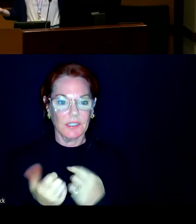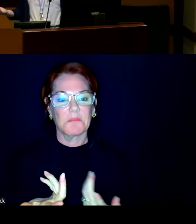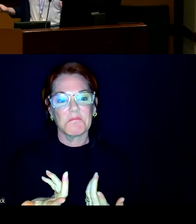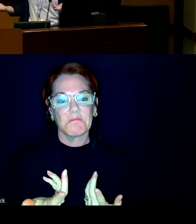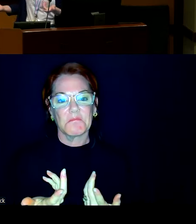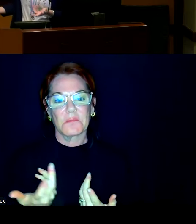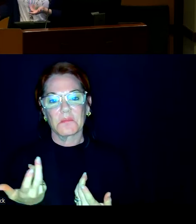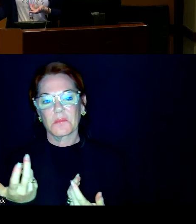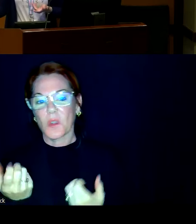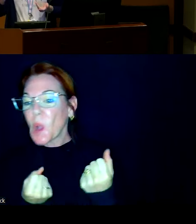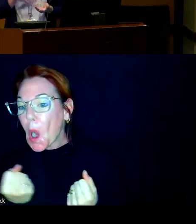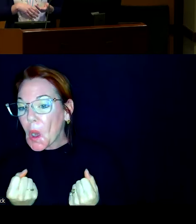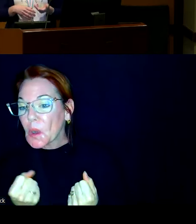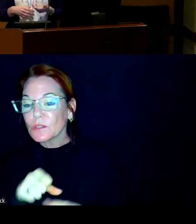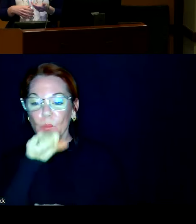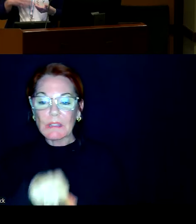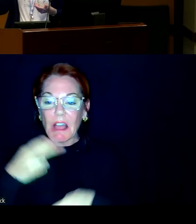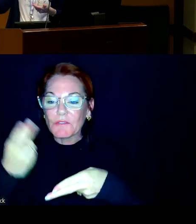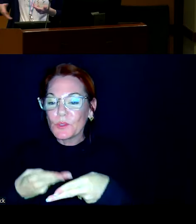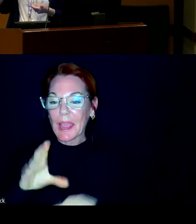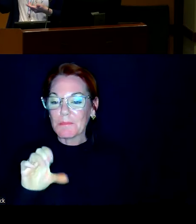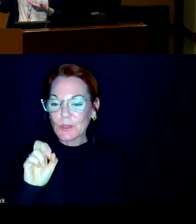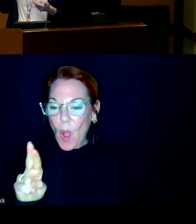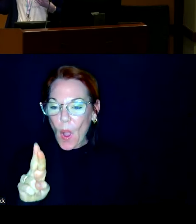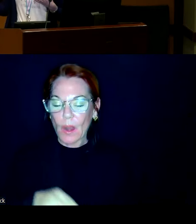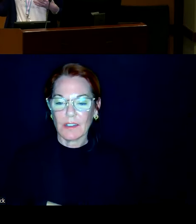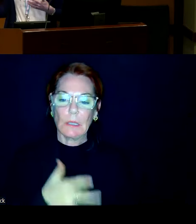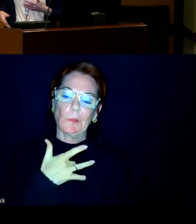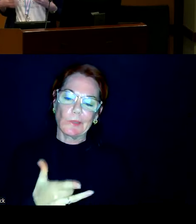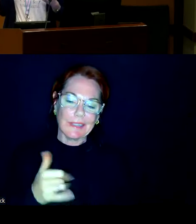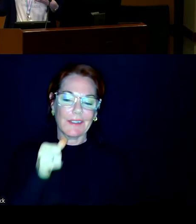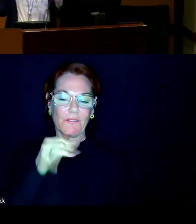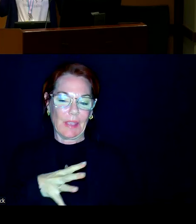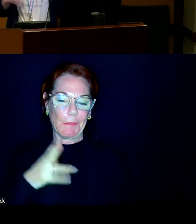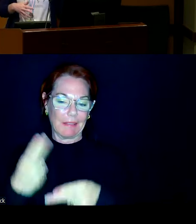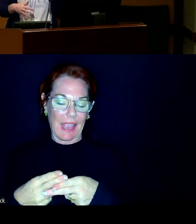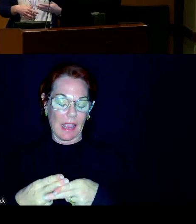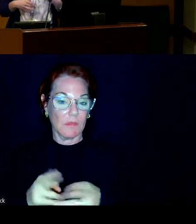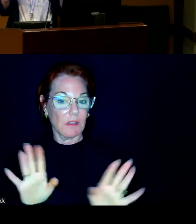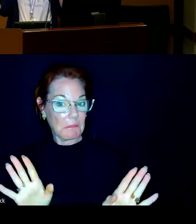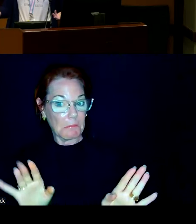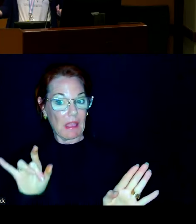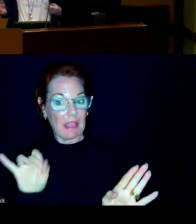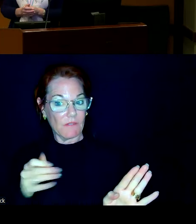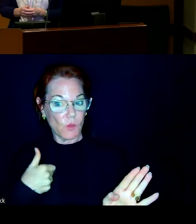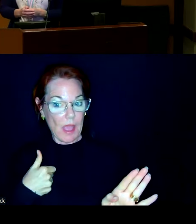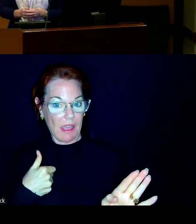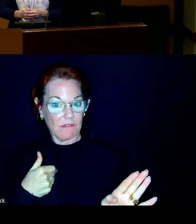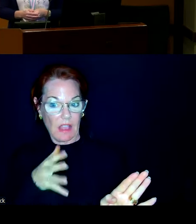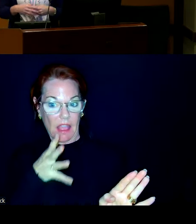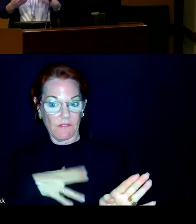Some of us love to name our cars. I know there's like a tendency to name cars female names, but again, if you have a female named car, switch it